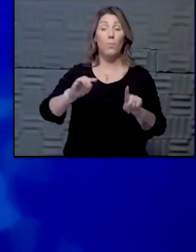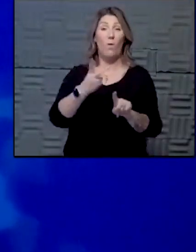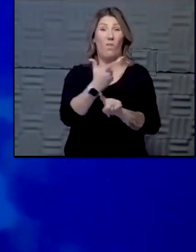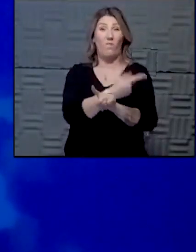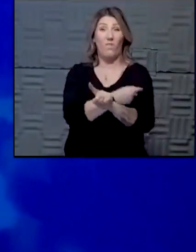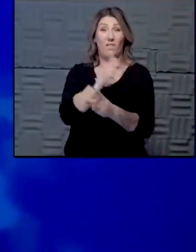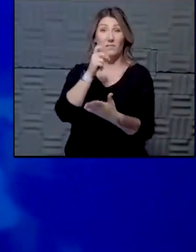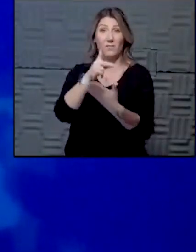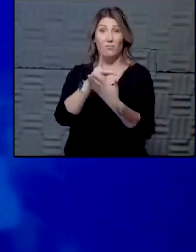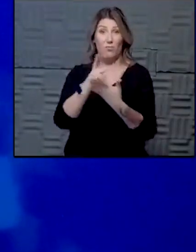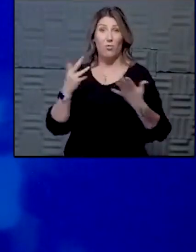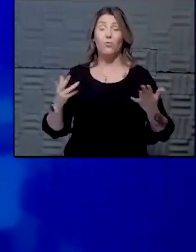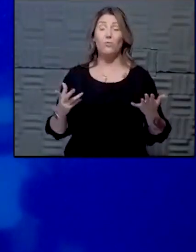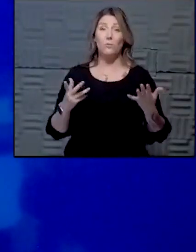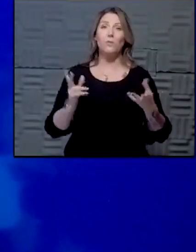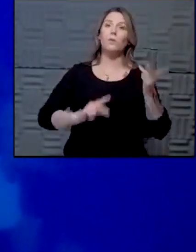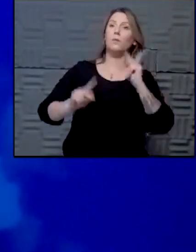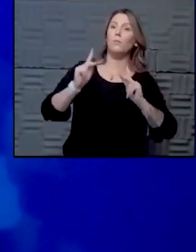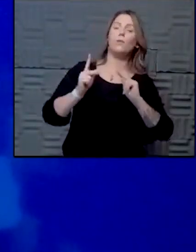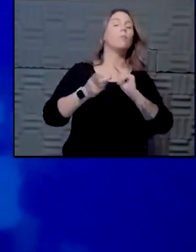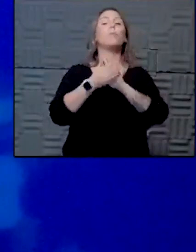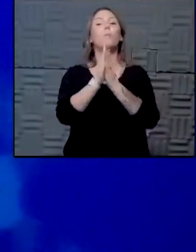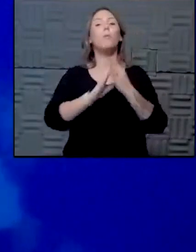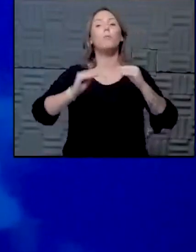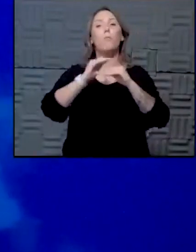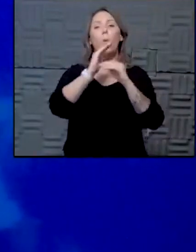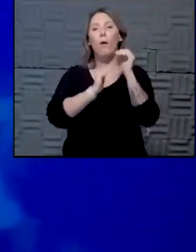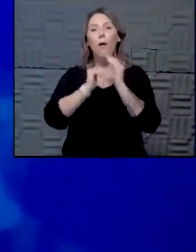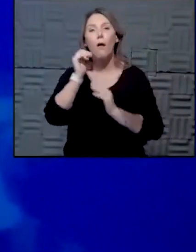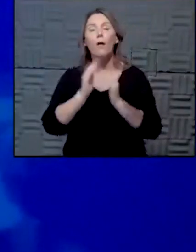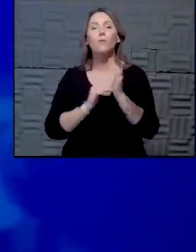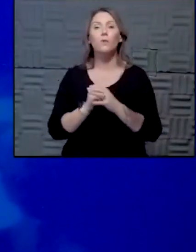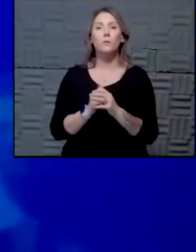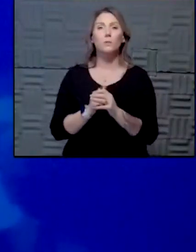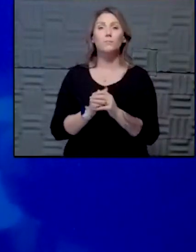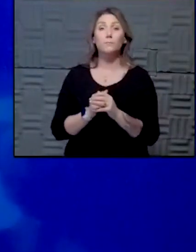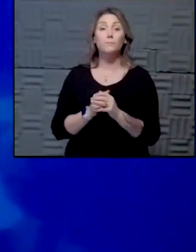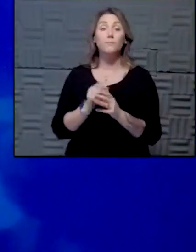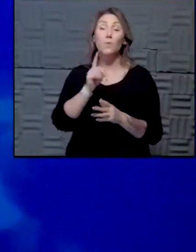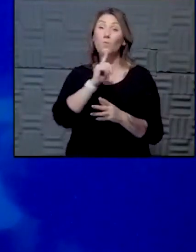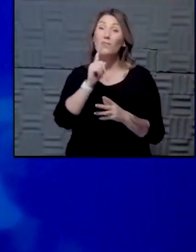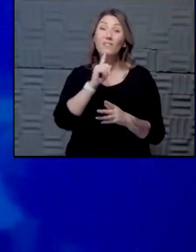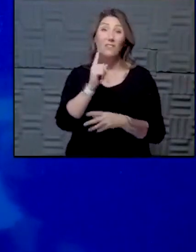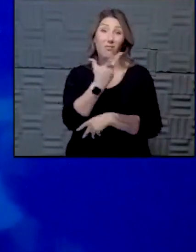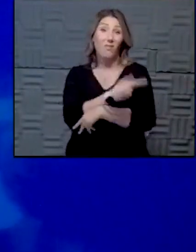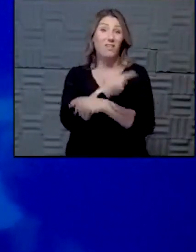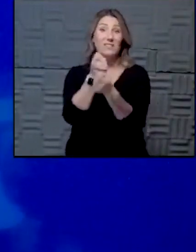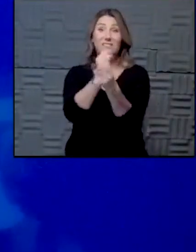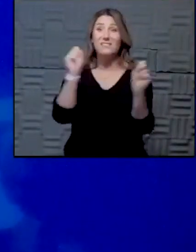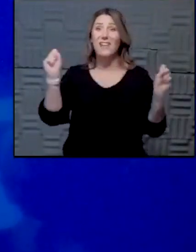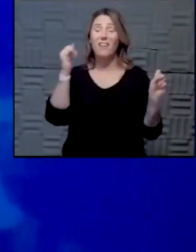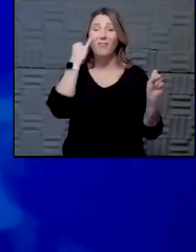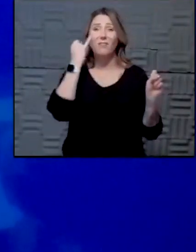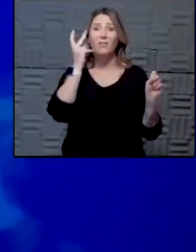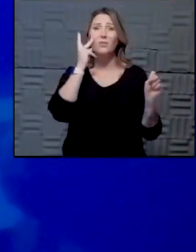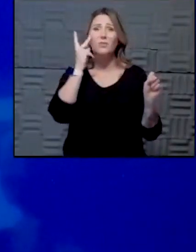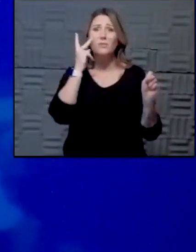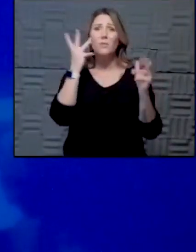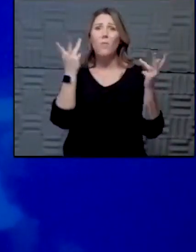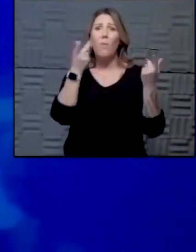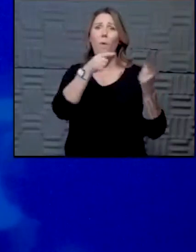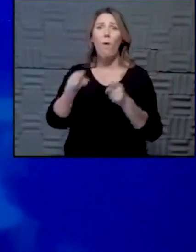approved, then I think people will get more comfortable with it. The vaccinations really are safe. If you look at what's happened with